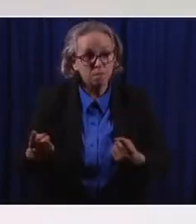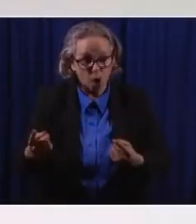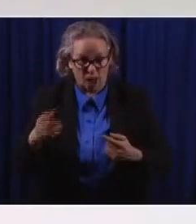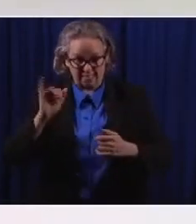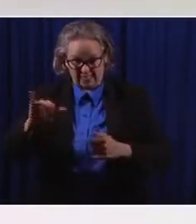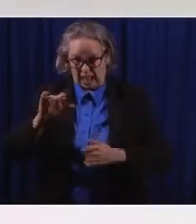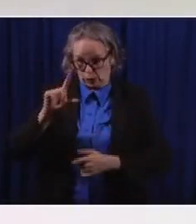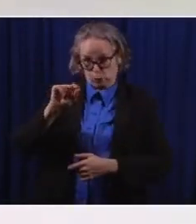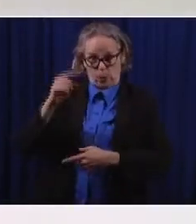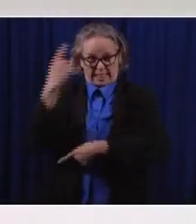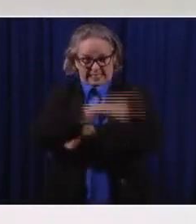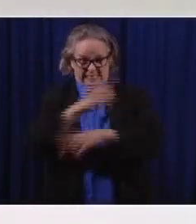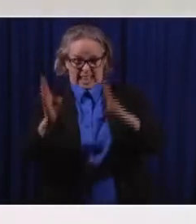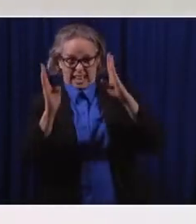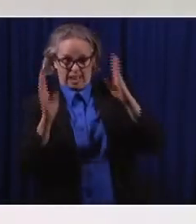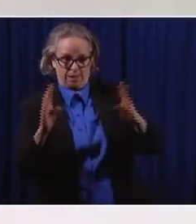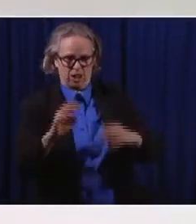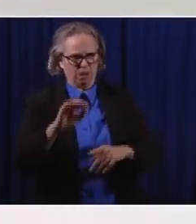July 28th,